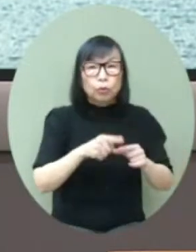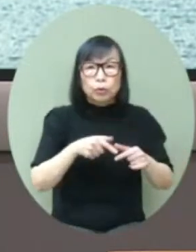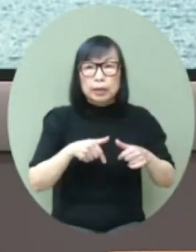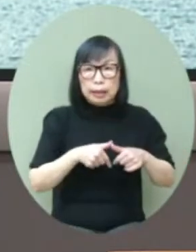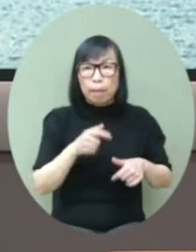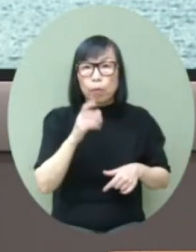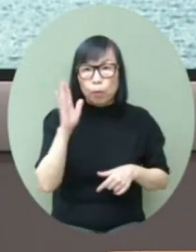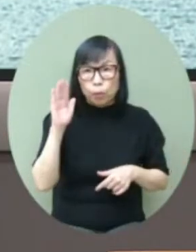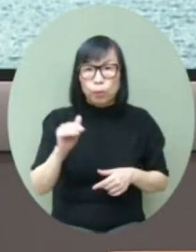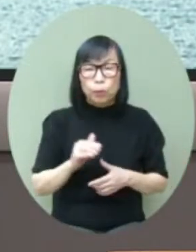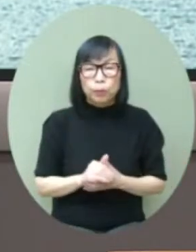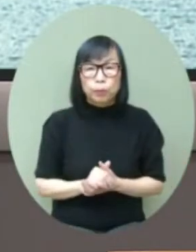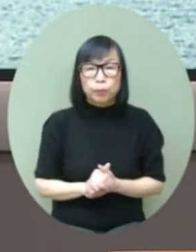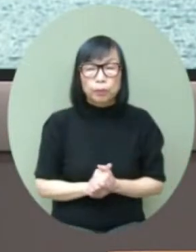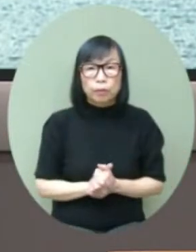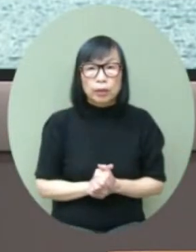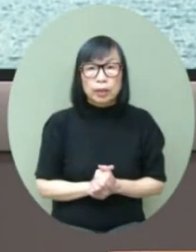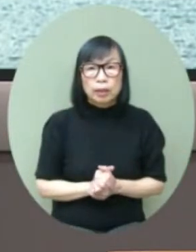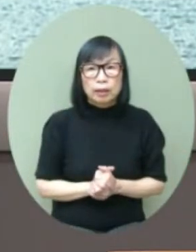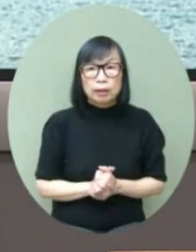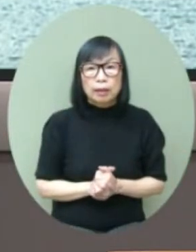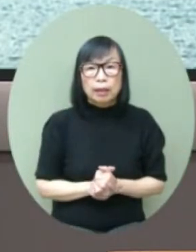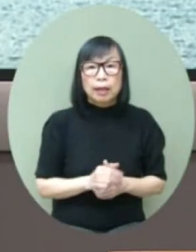to the quarantine center.